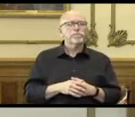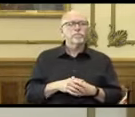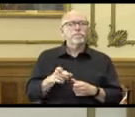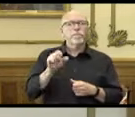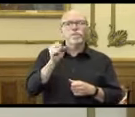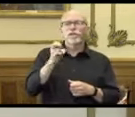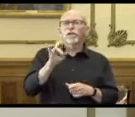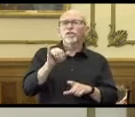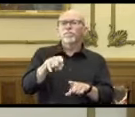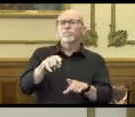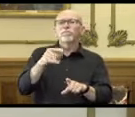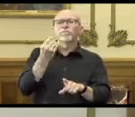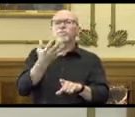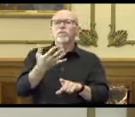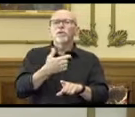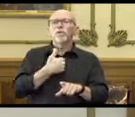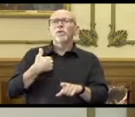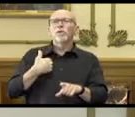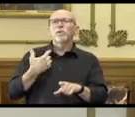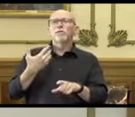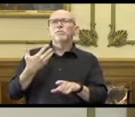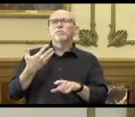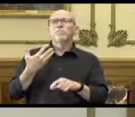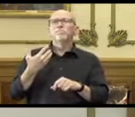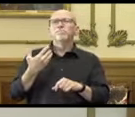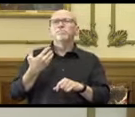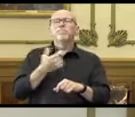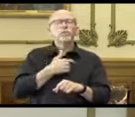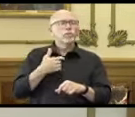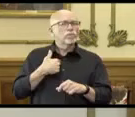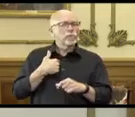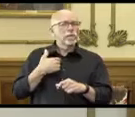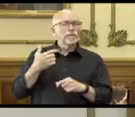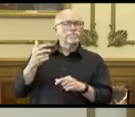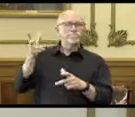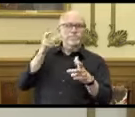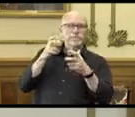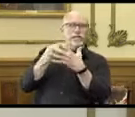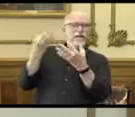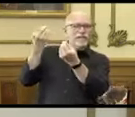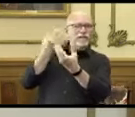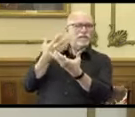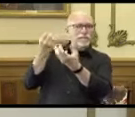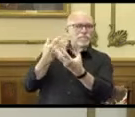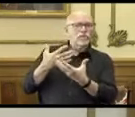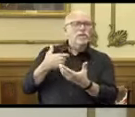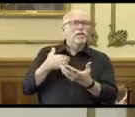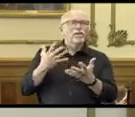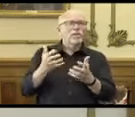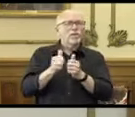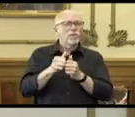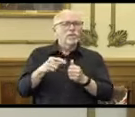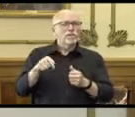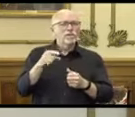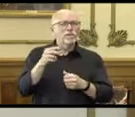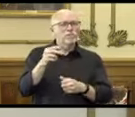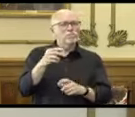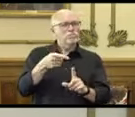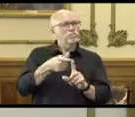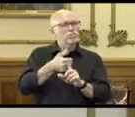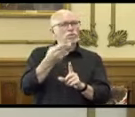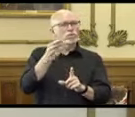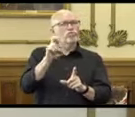Sherry, we have obviously taken in a lot of input. I spoke to Hoosier,